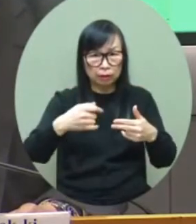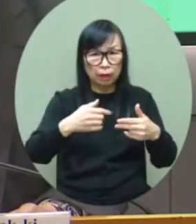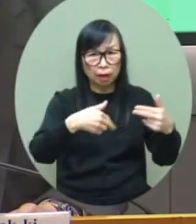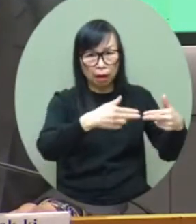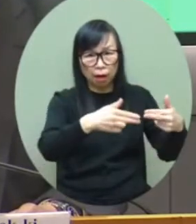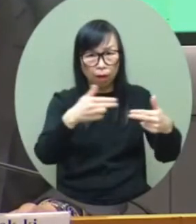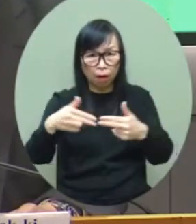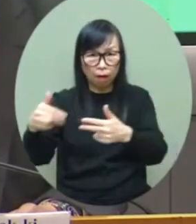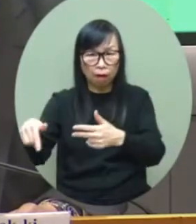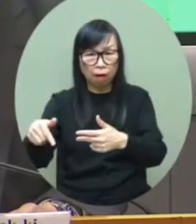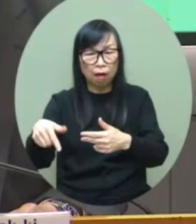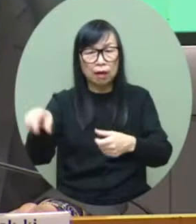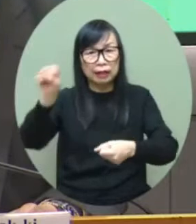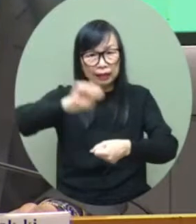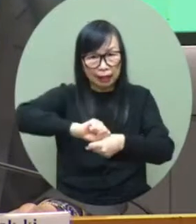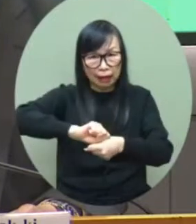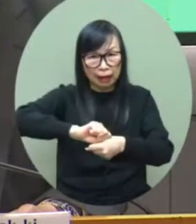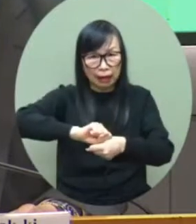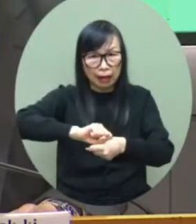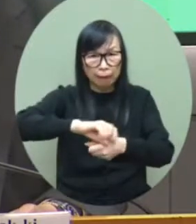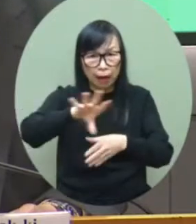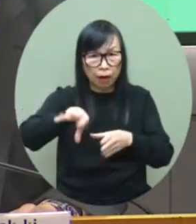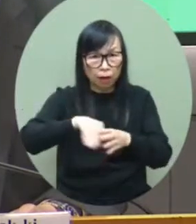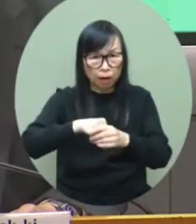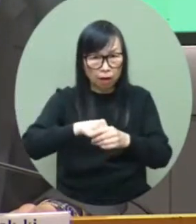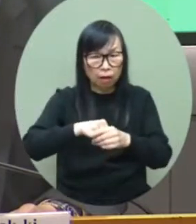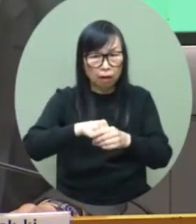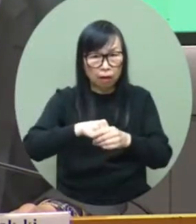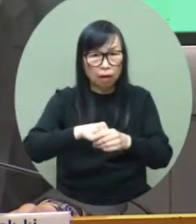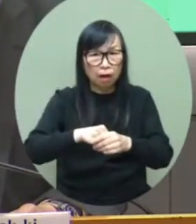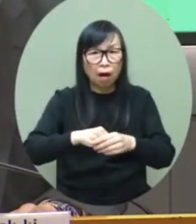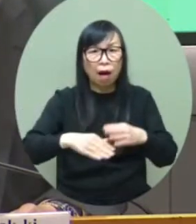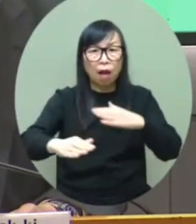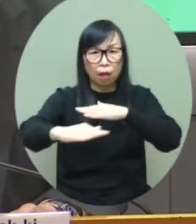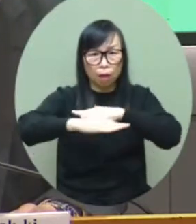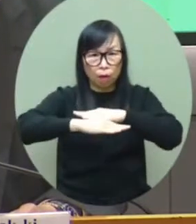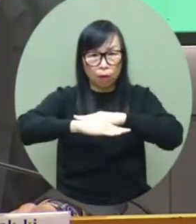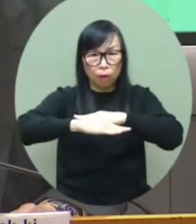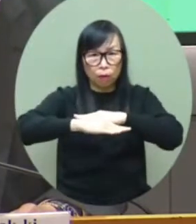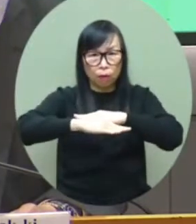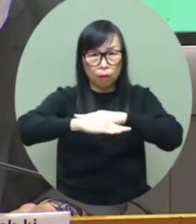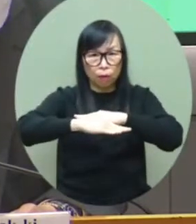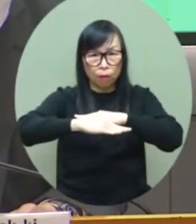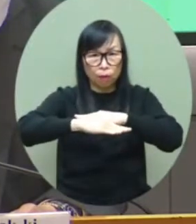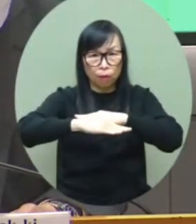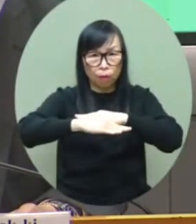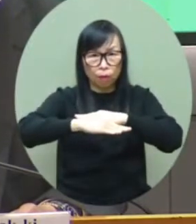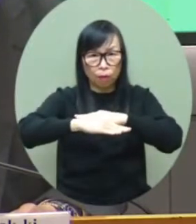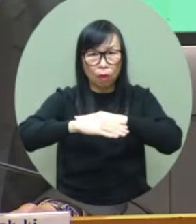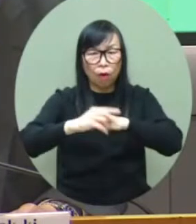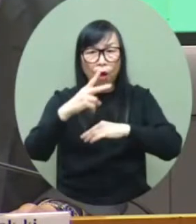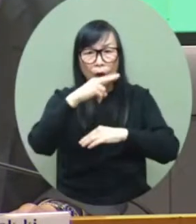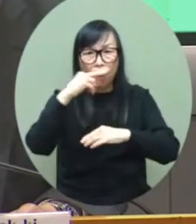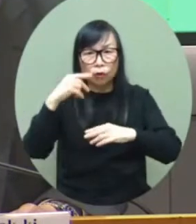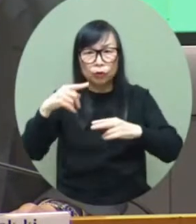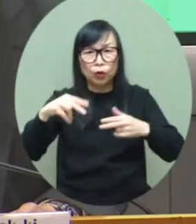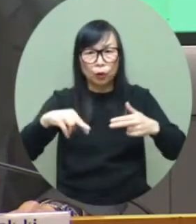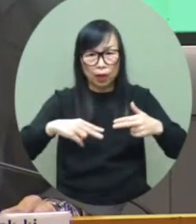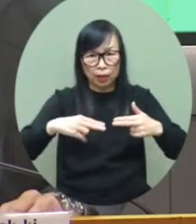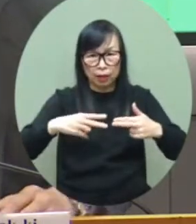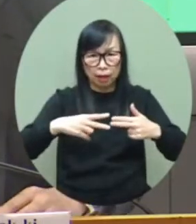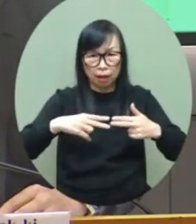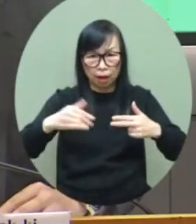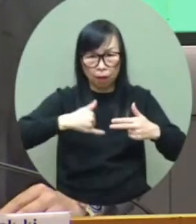all boundary crossing points will be reopened. That means we will open in addition the Lau Wu